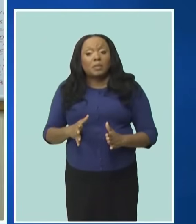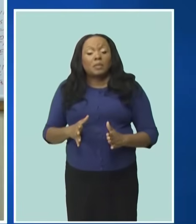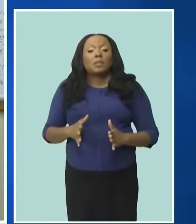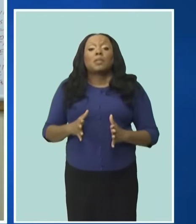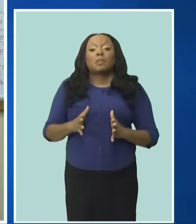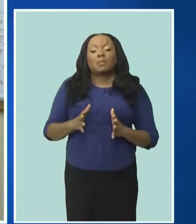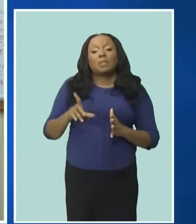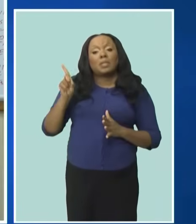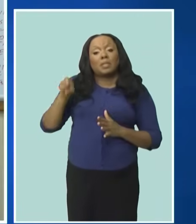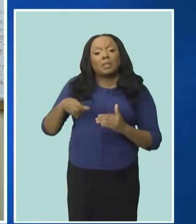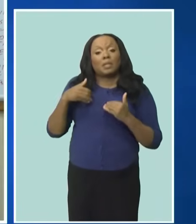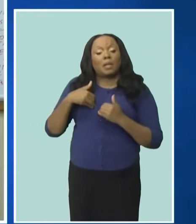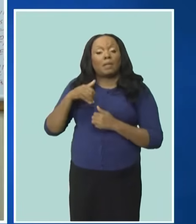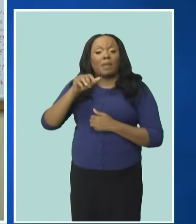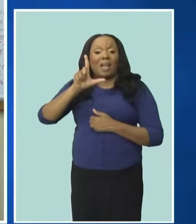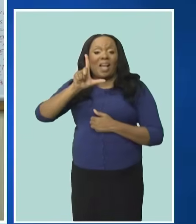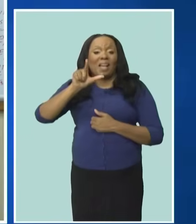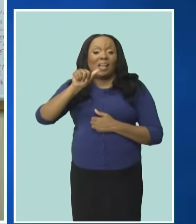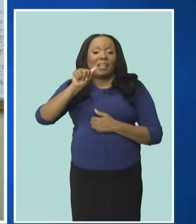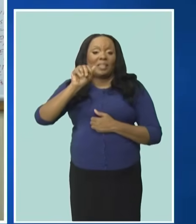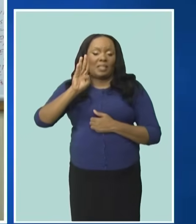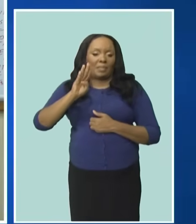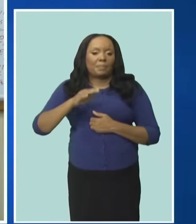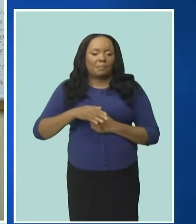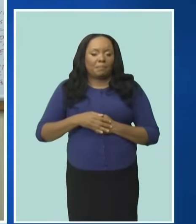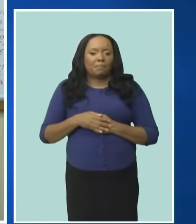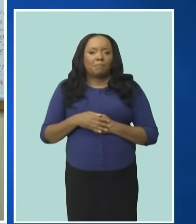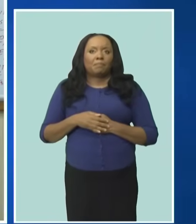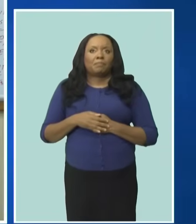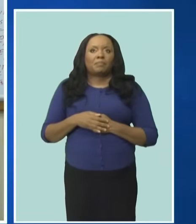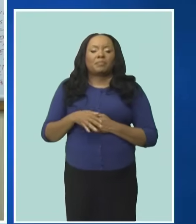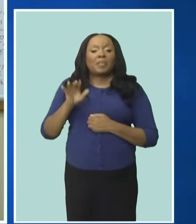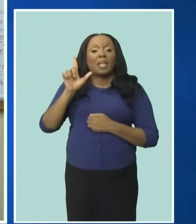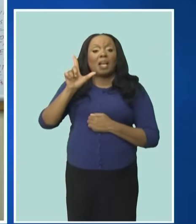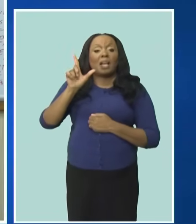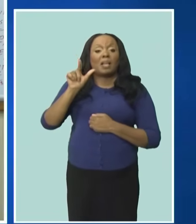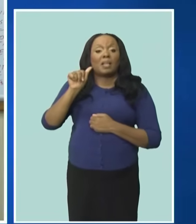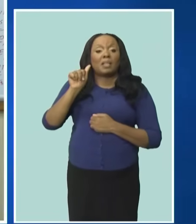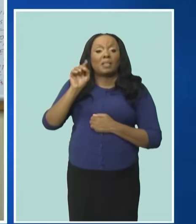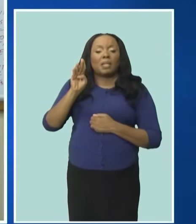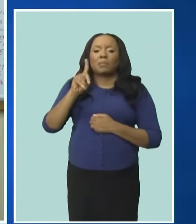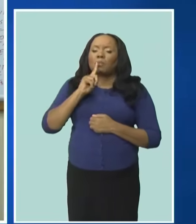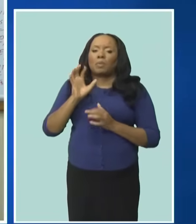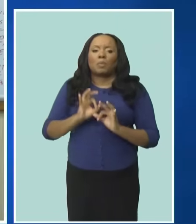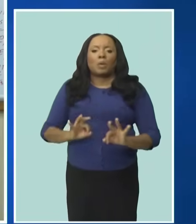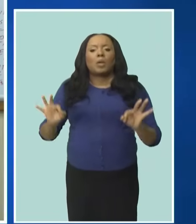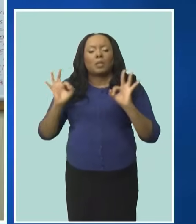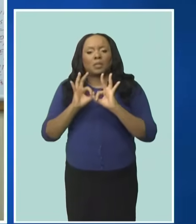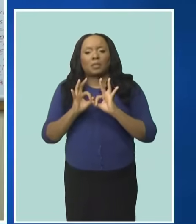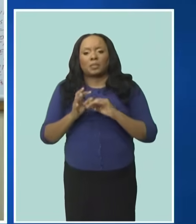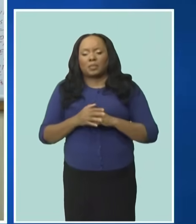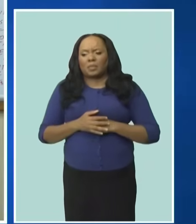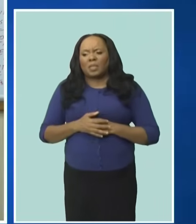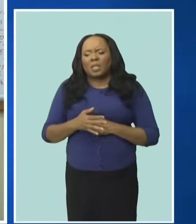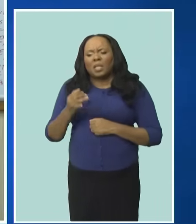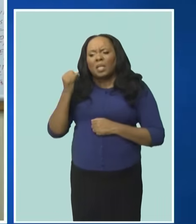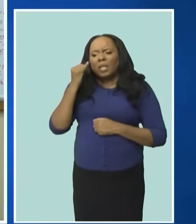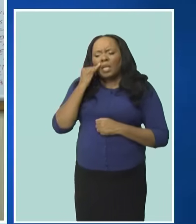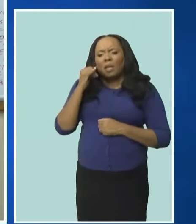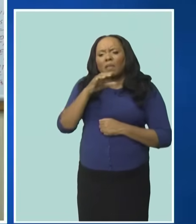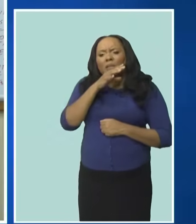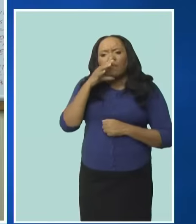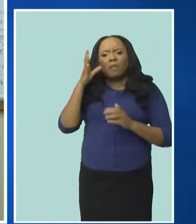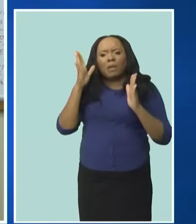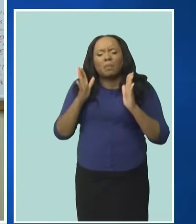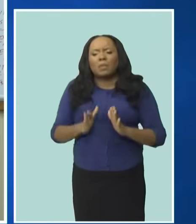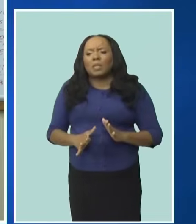laboratory facilities. These laboratory facilities are essential if farmers are to diagnose correctly